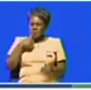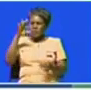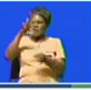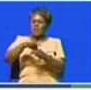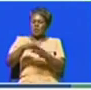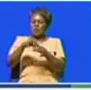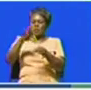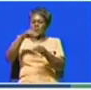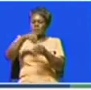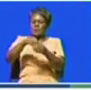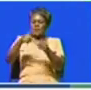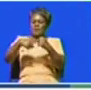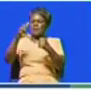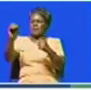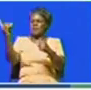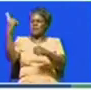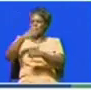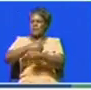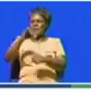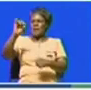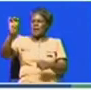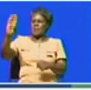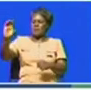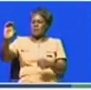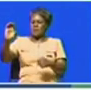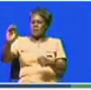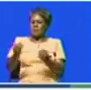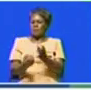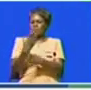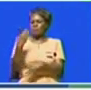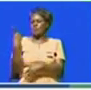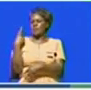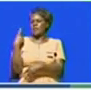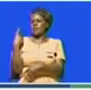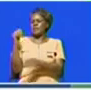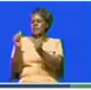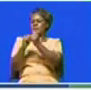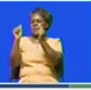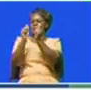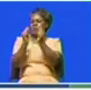elections within 60 days, and IEBC has set a date of October 17th,